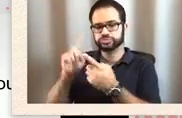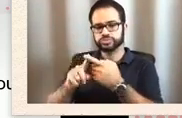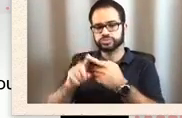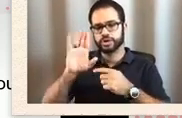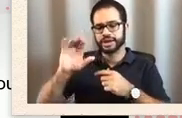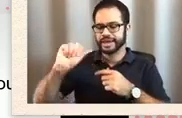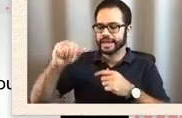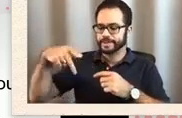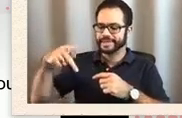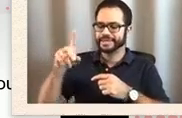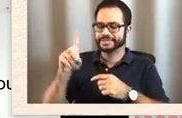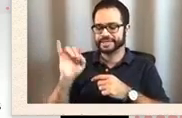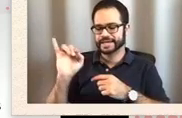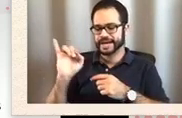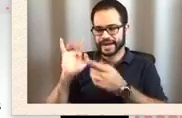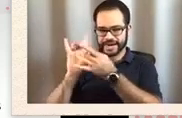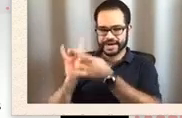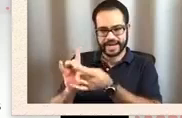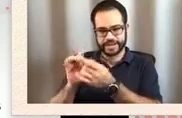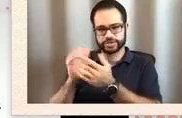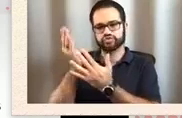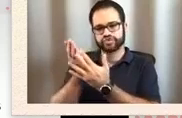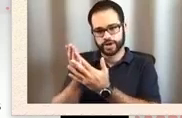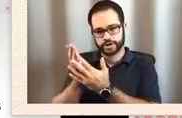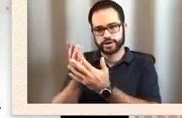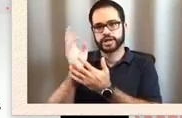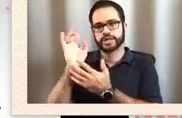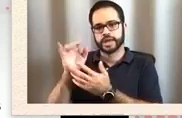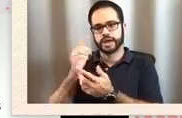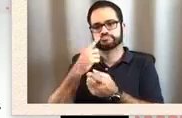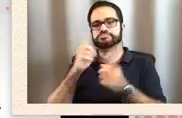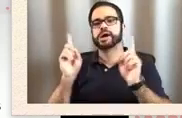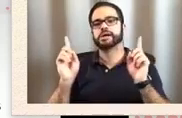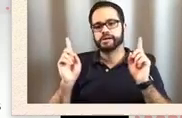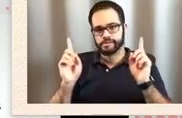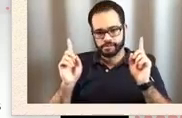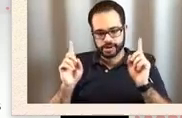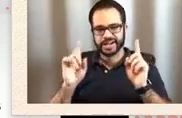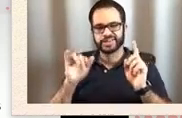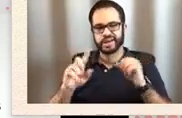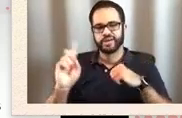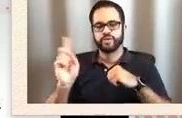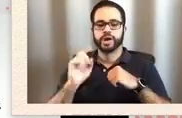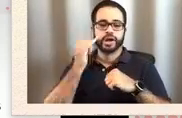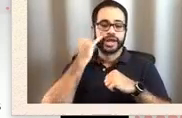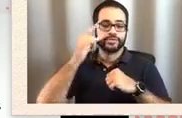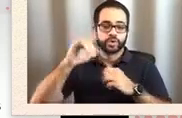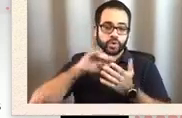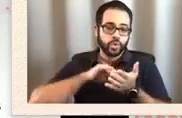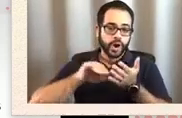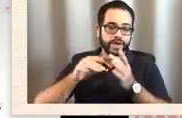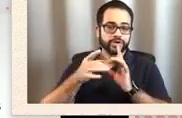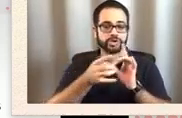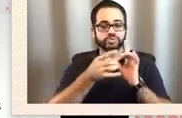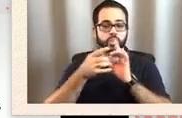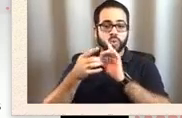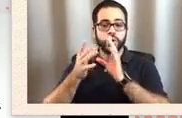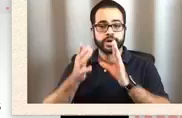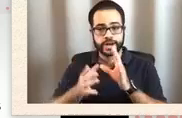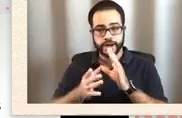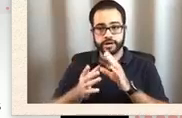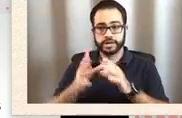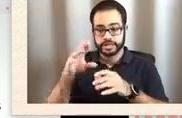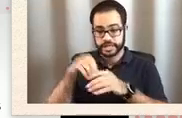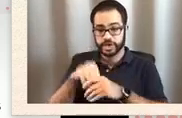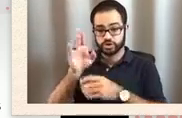record. And that's where the magic happens. That is where, if your waiver support coordinator happens to be in your record at